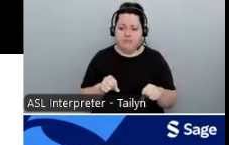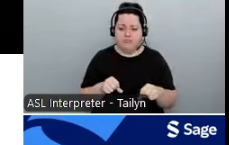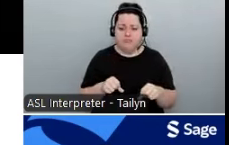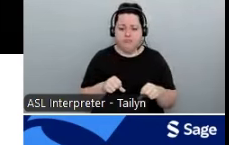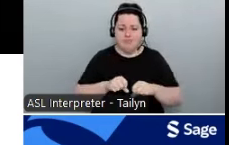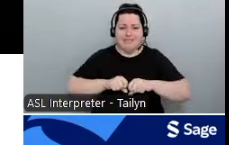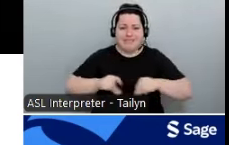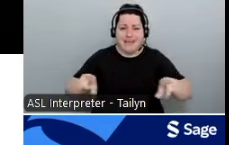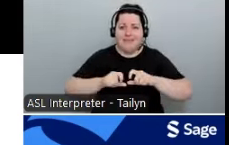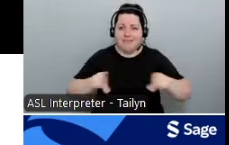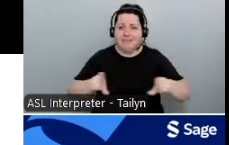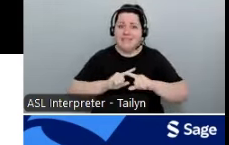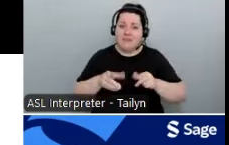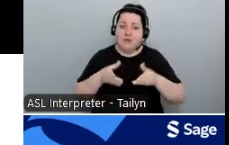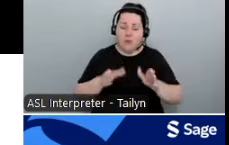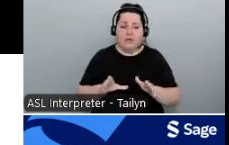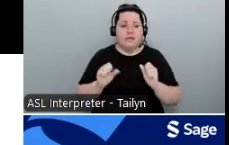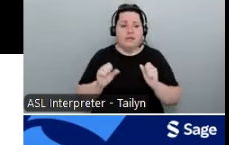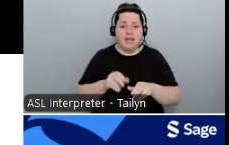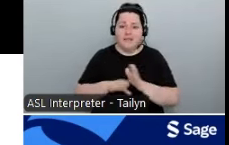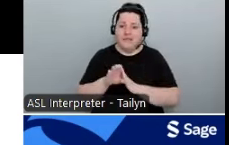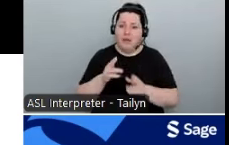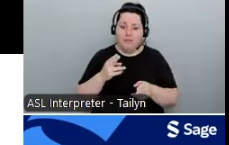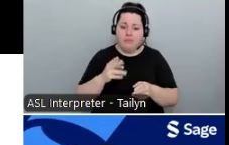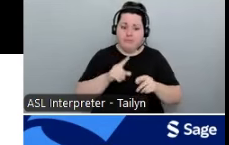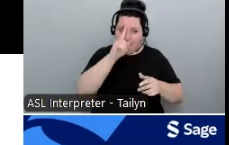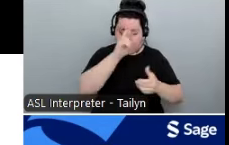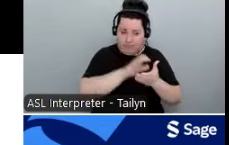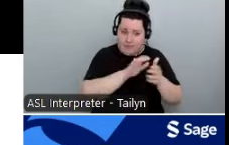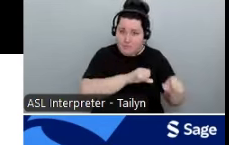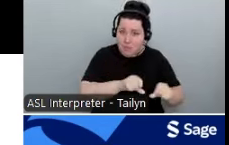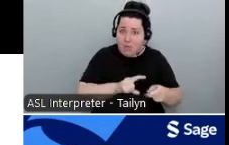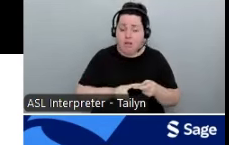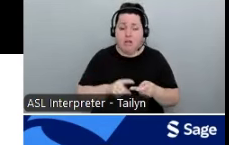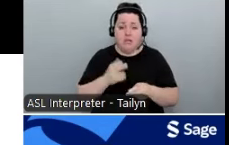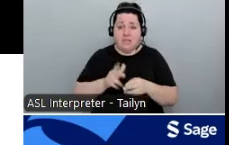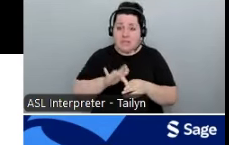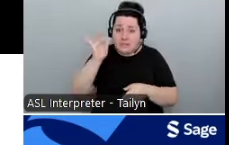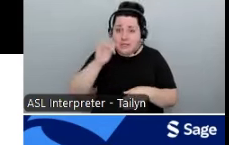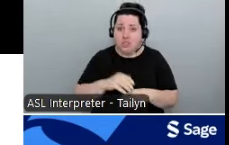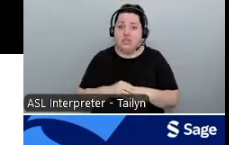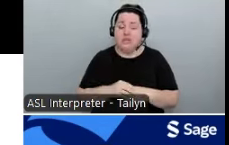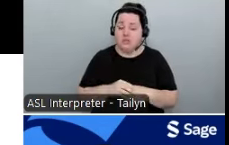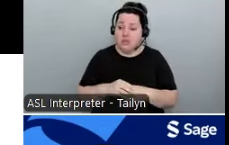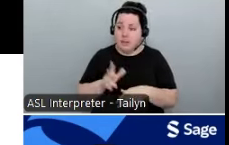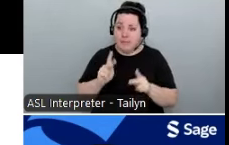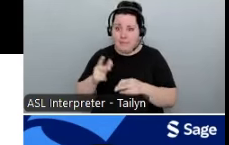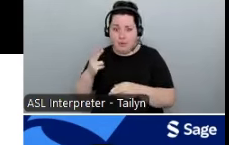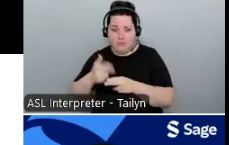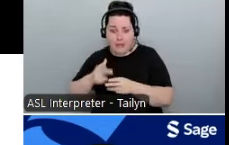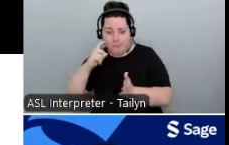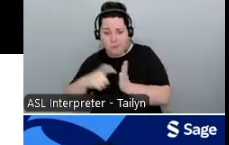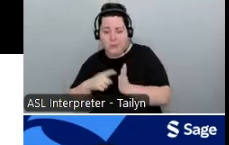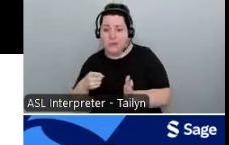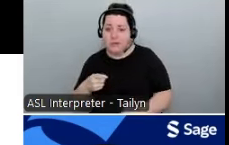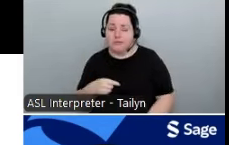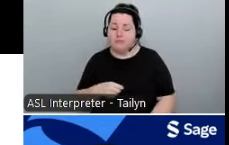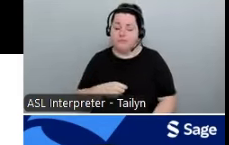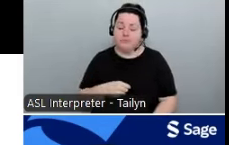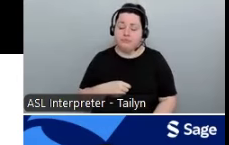your credibility, build your reputation, and your name recognition as an expert in your field. You want to